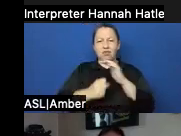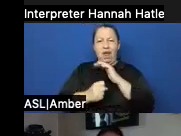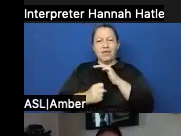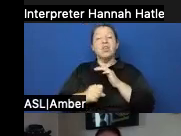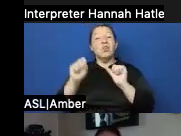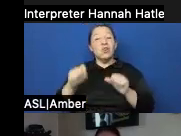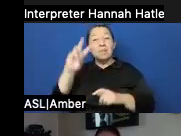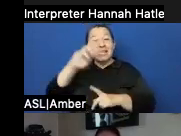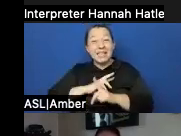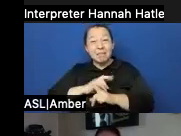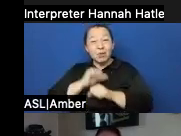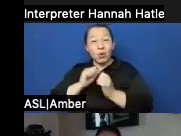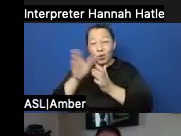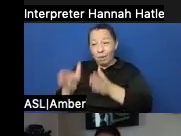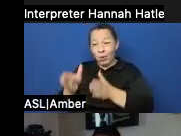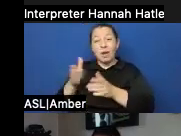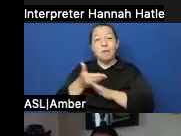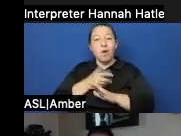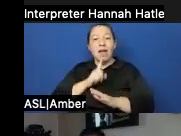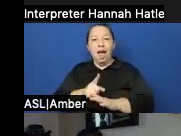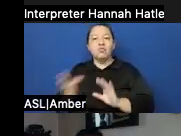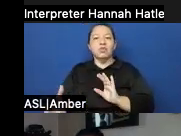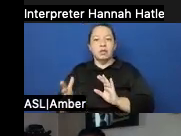they actually make that connection with you to trust that